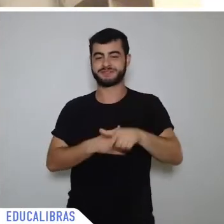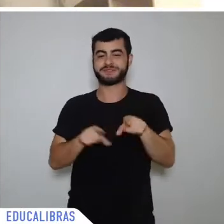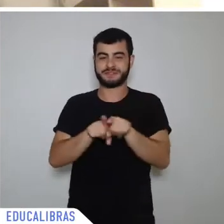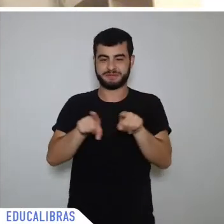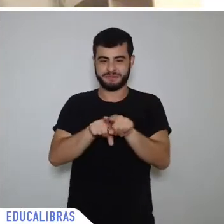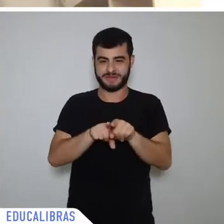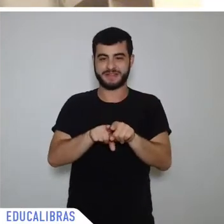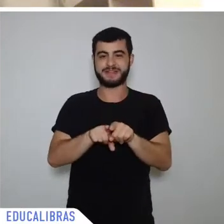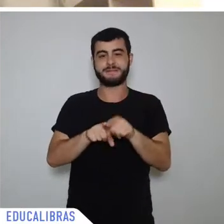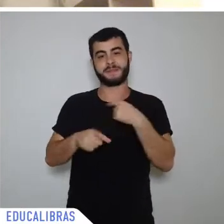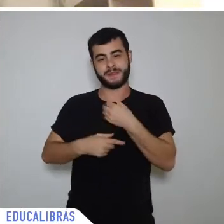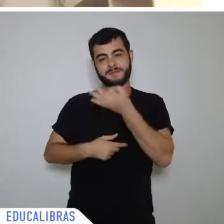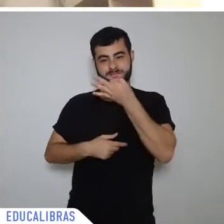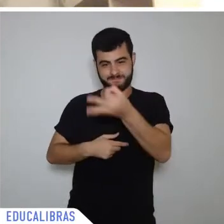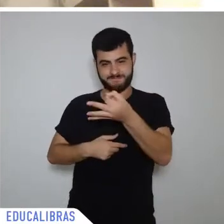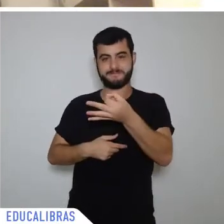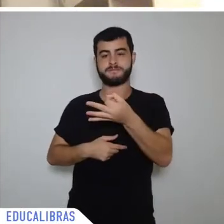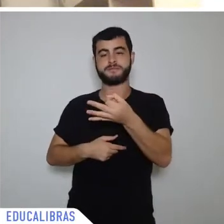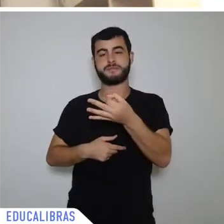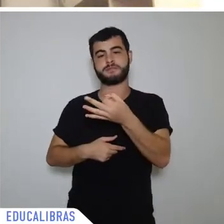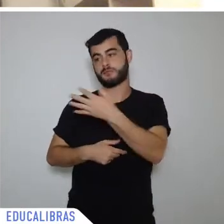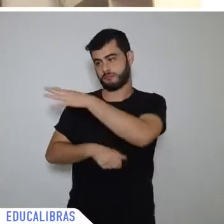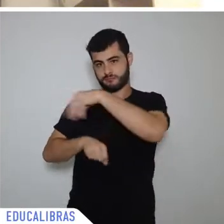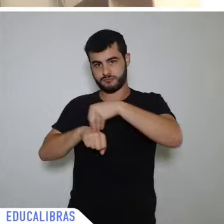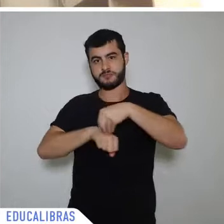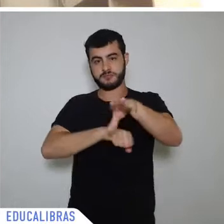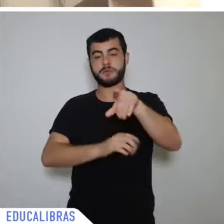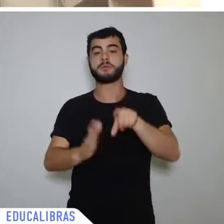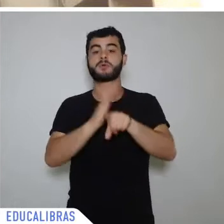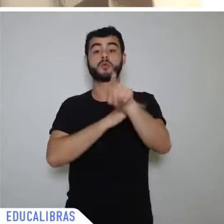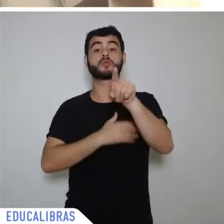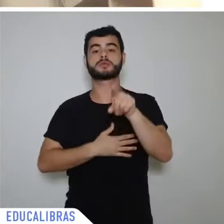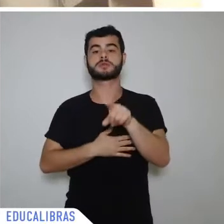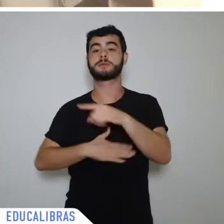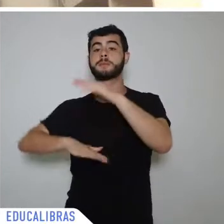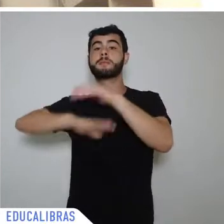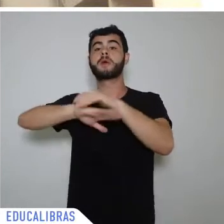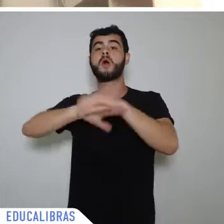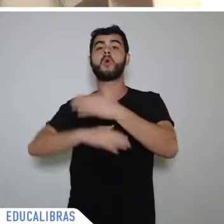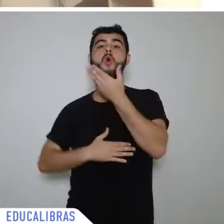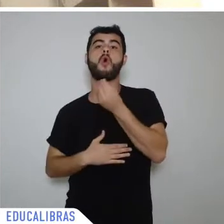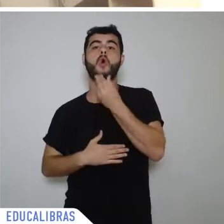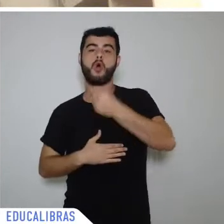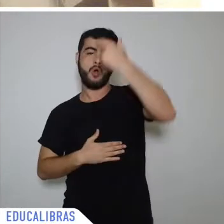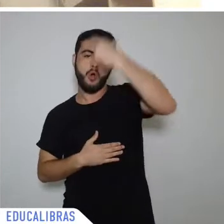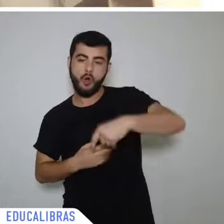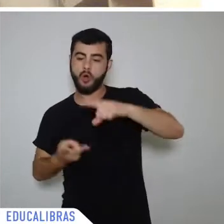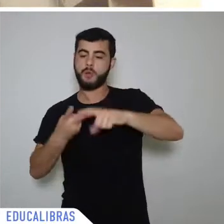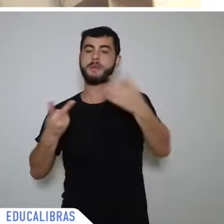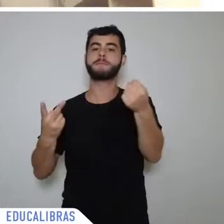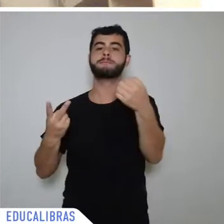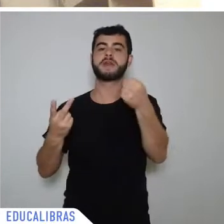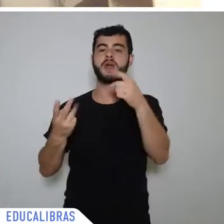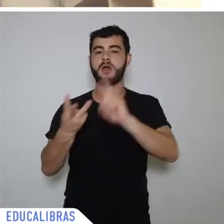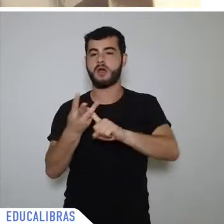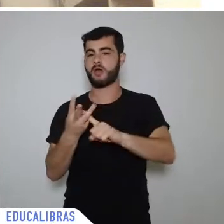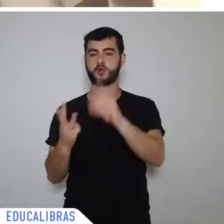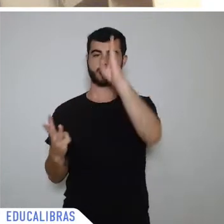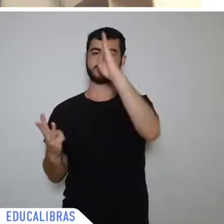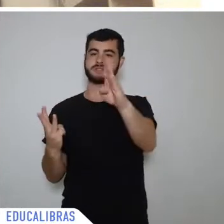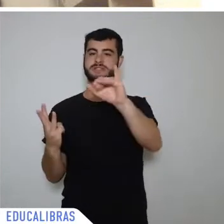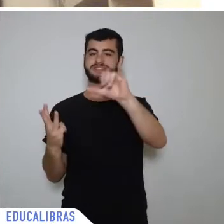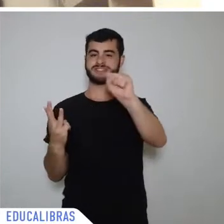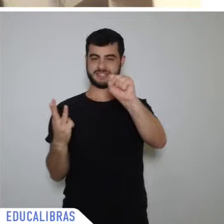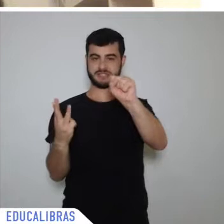interesting question. I don't know what you think about that, but the question is, what's the role of men, white people,